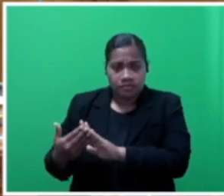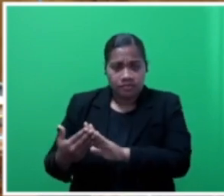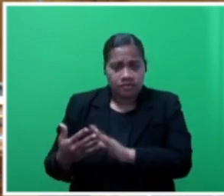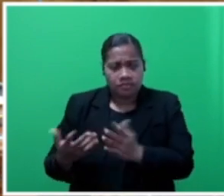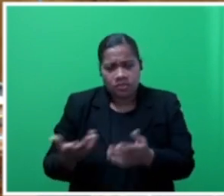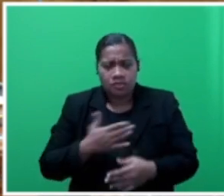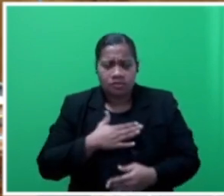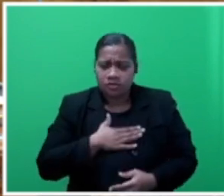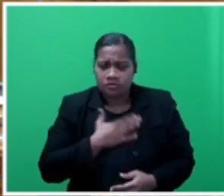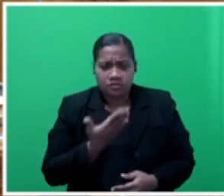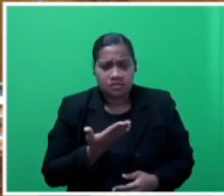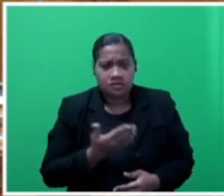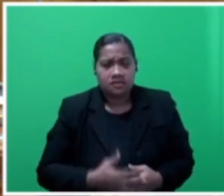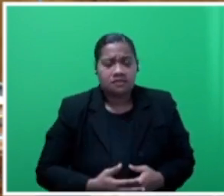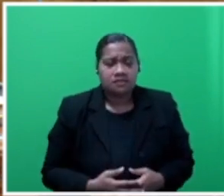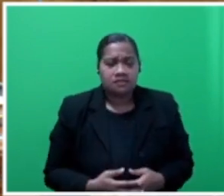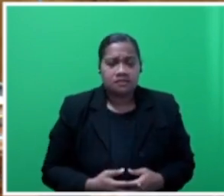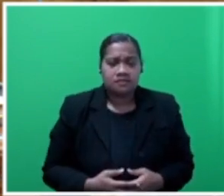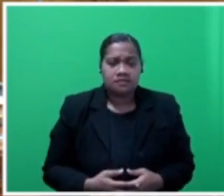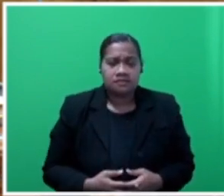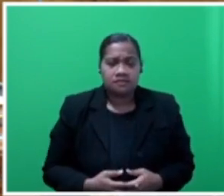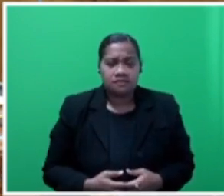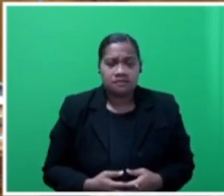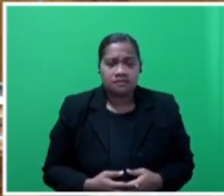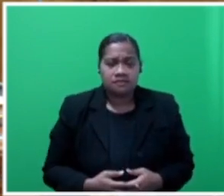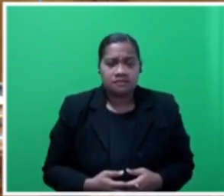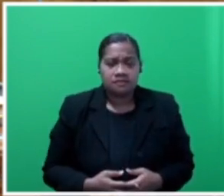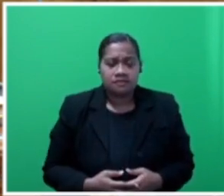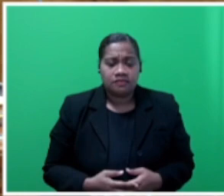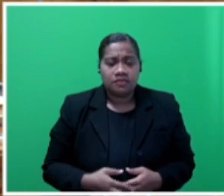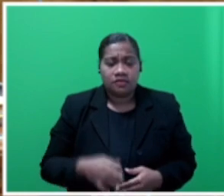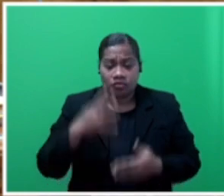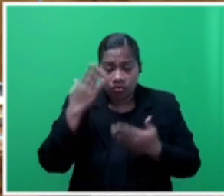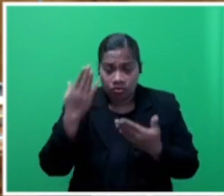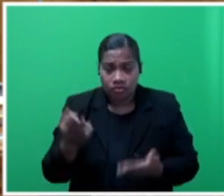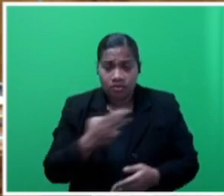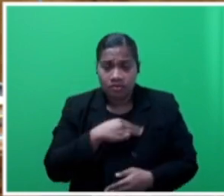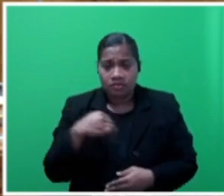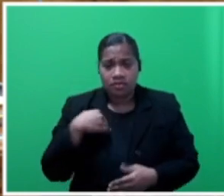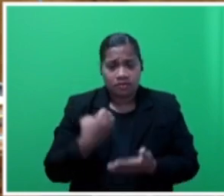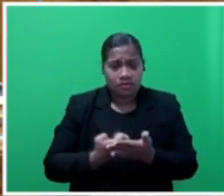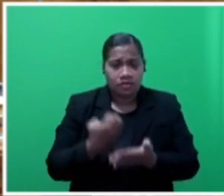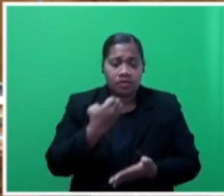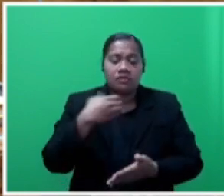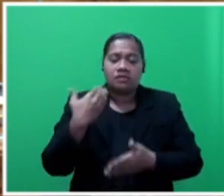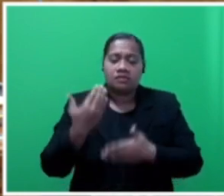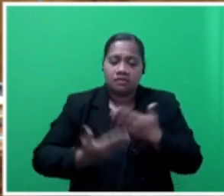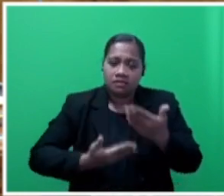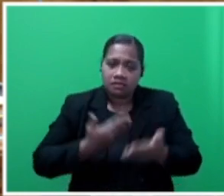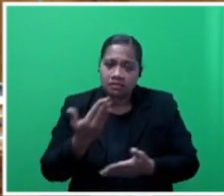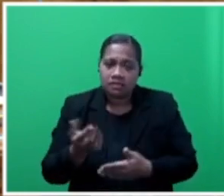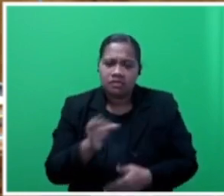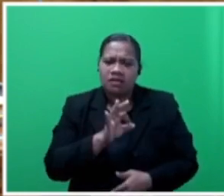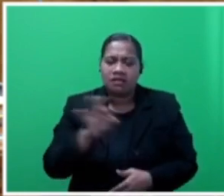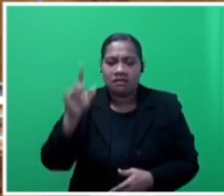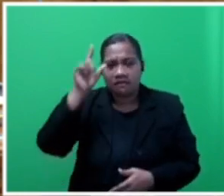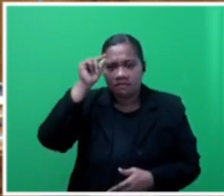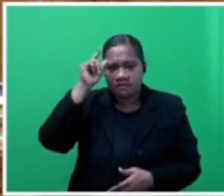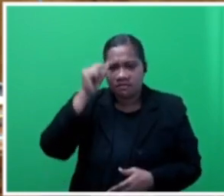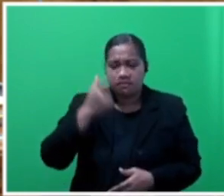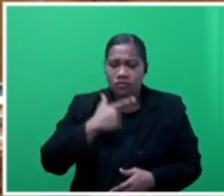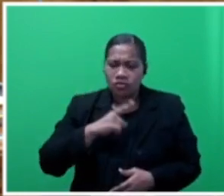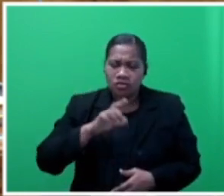interesting for the Honourable Minister of Economy to explain the meaning of the term un-Fijian, because